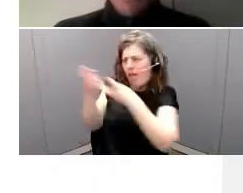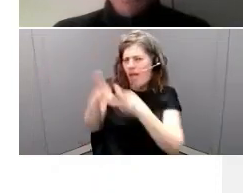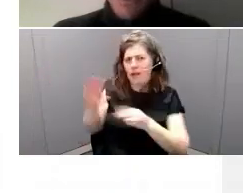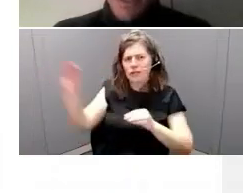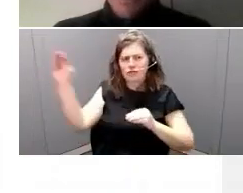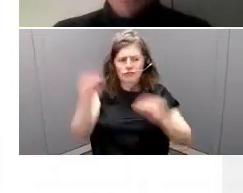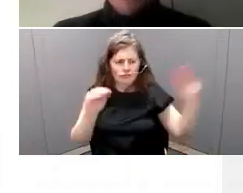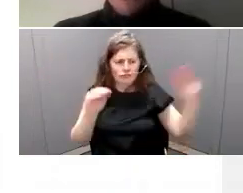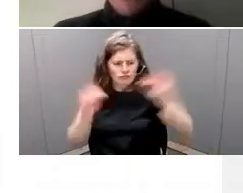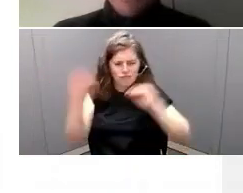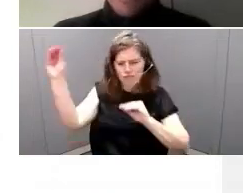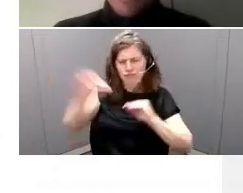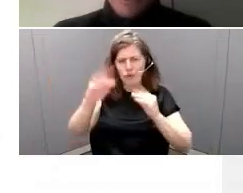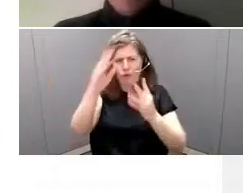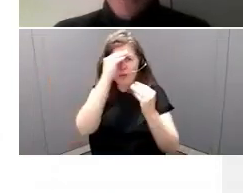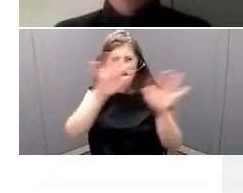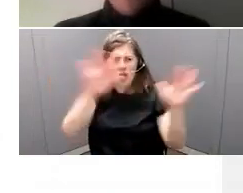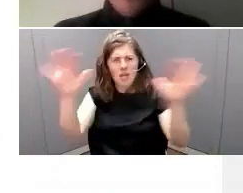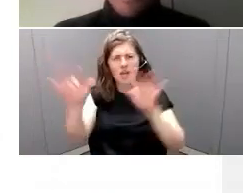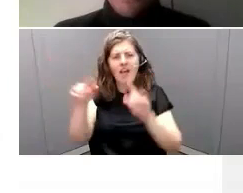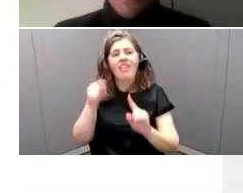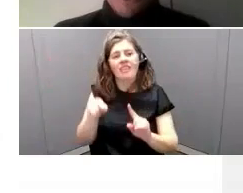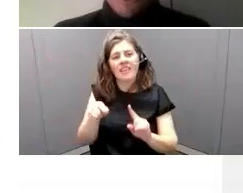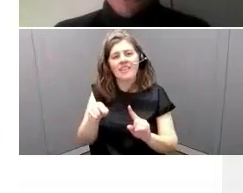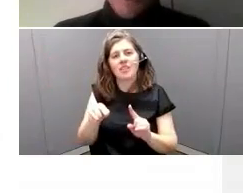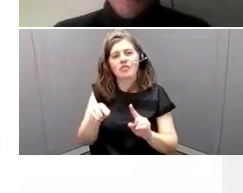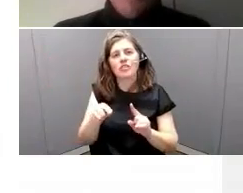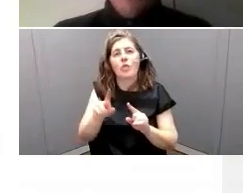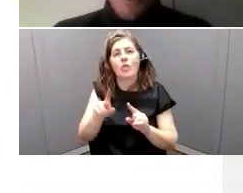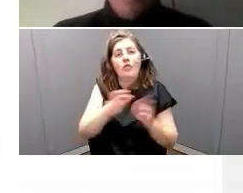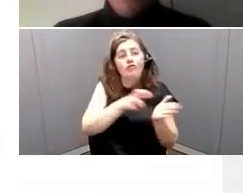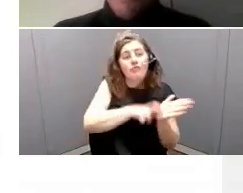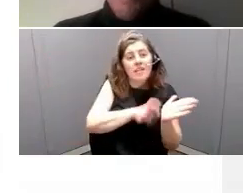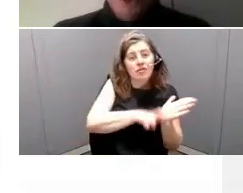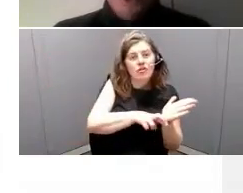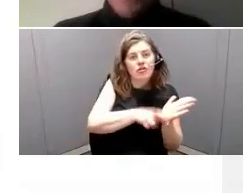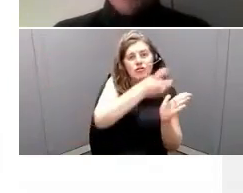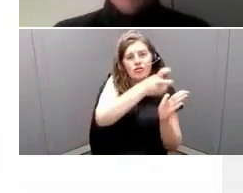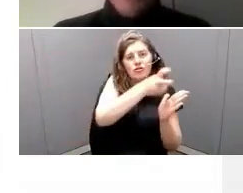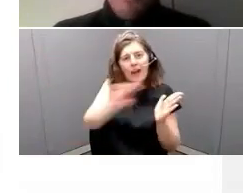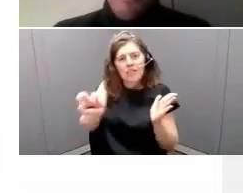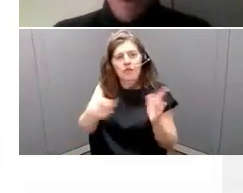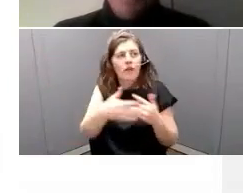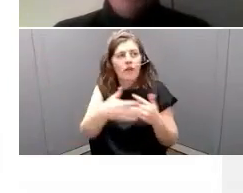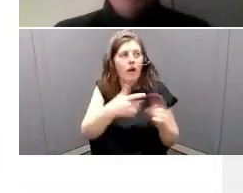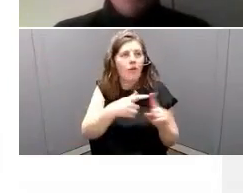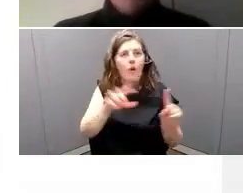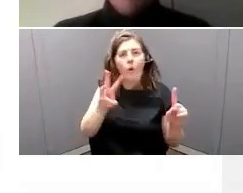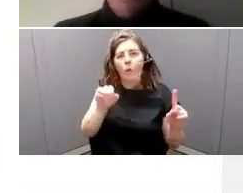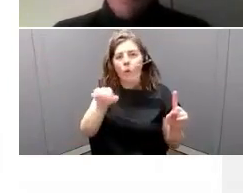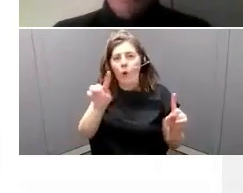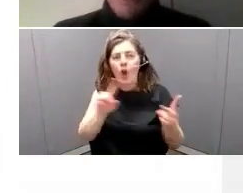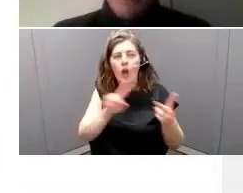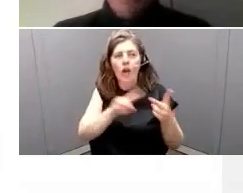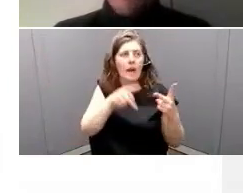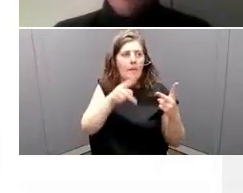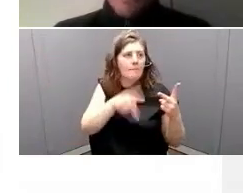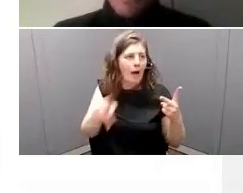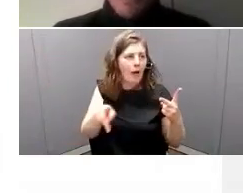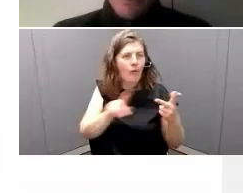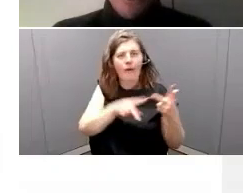dropping and essentially transferring research from Word, PowerPoint, or a